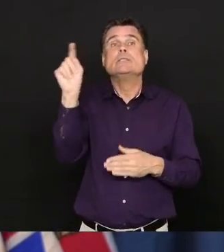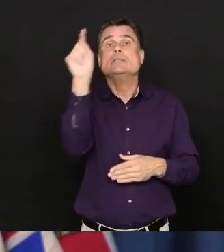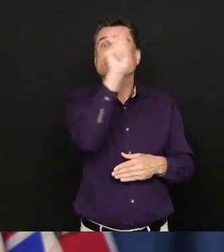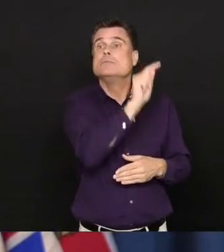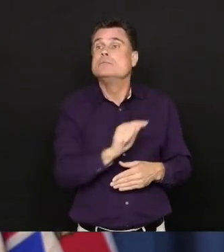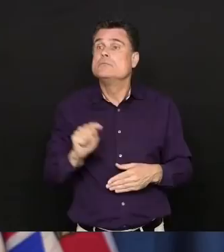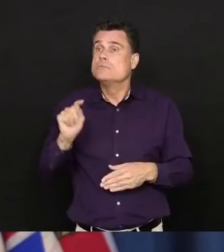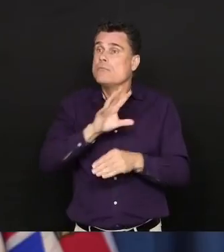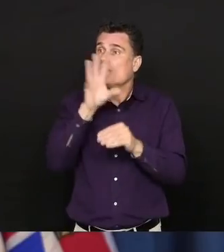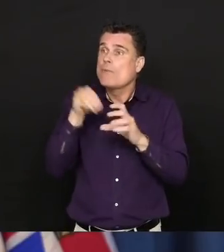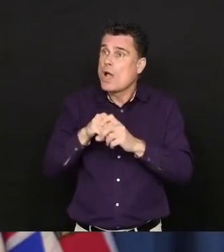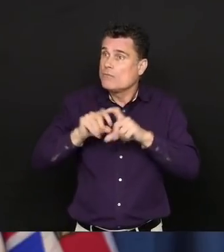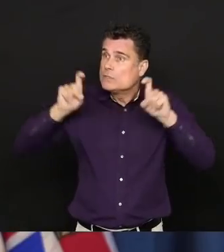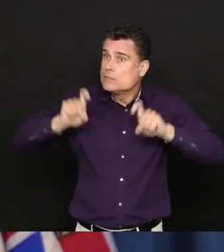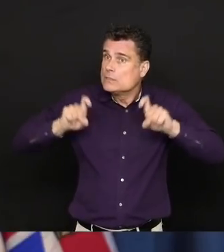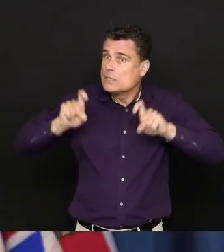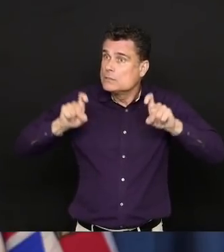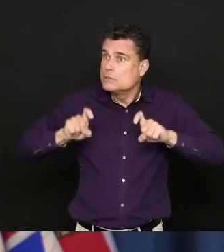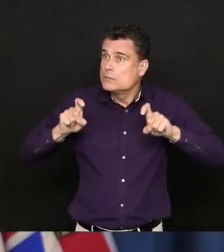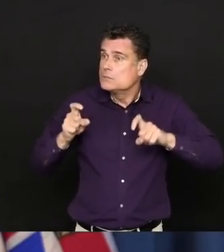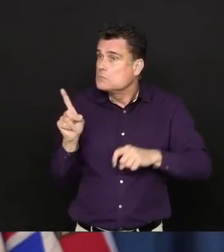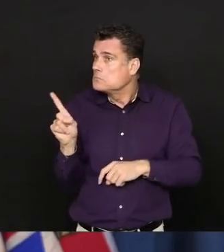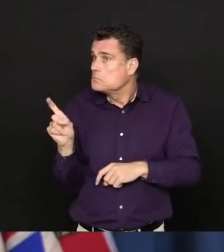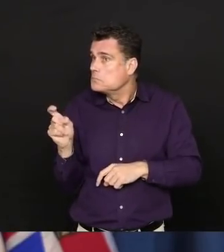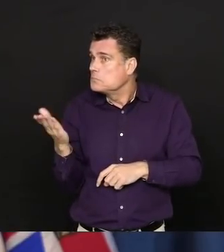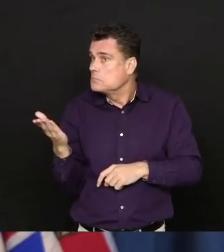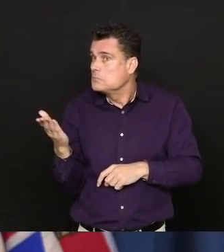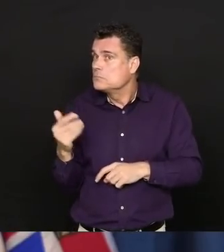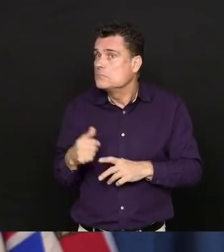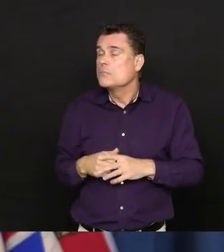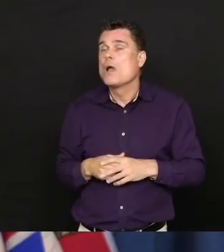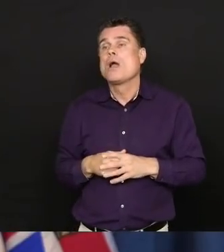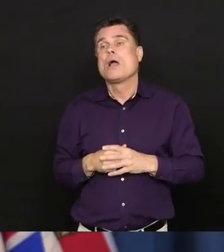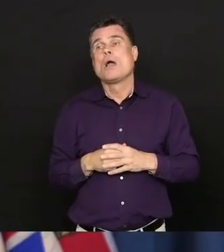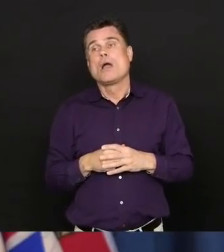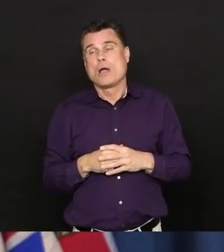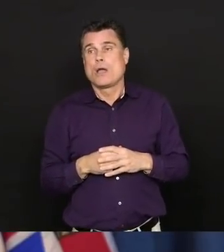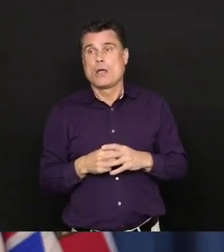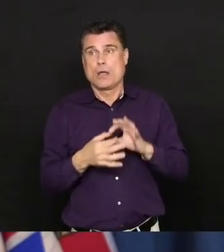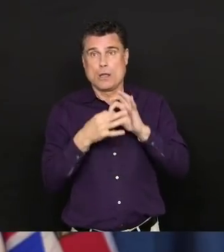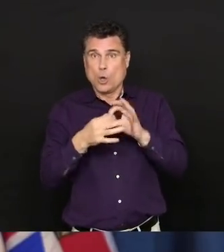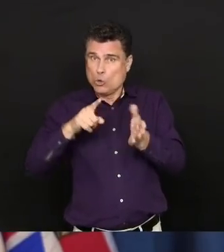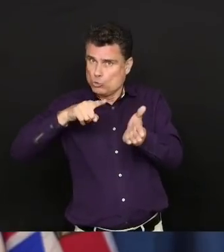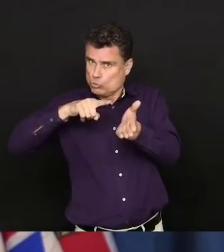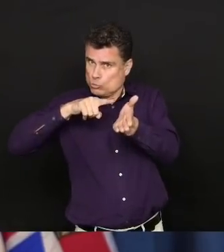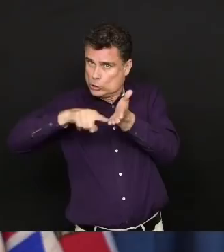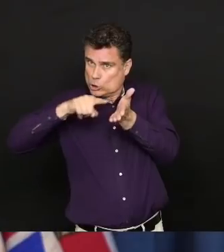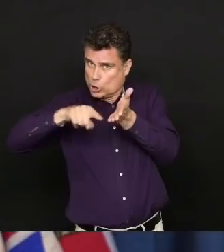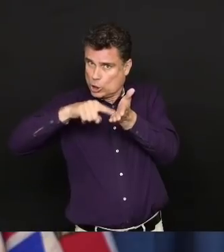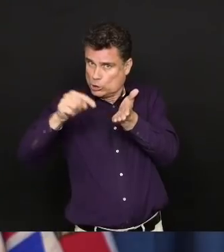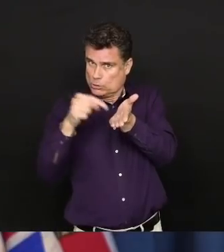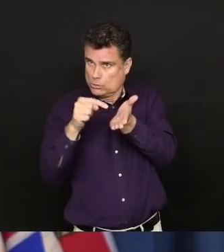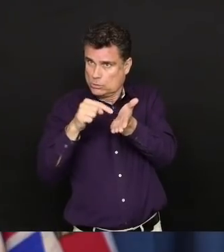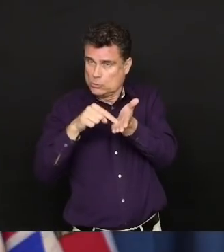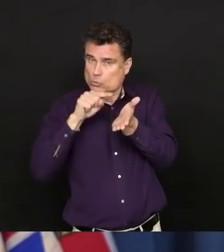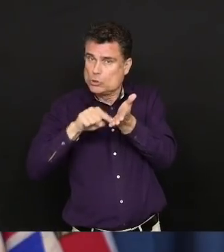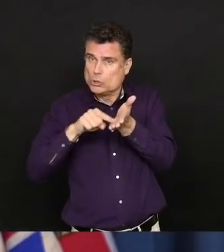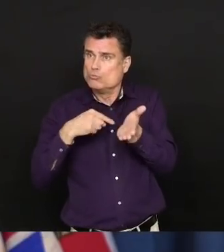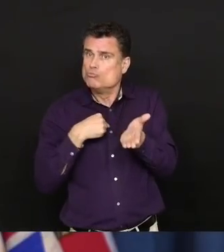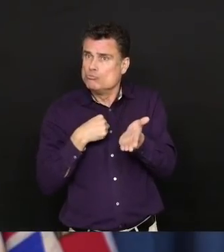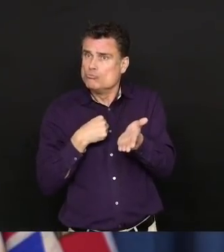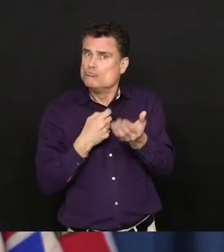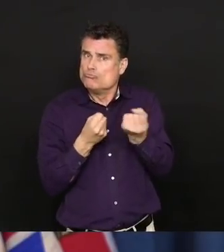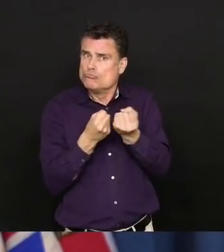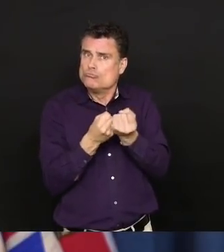of research, I know there has been some reports, and yes, we are supporting some of the research that's going on in